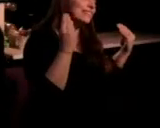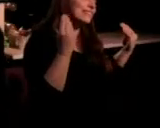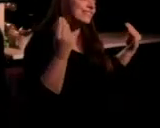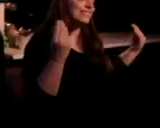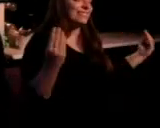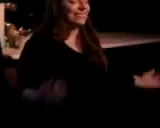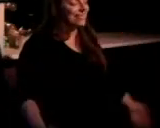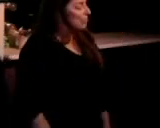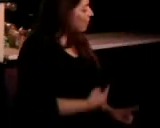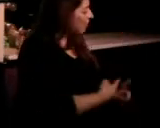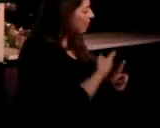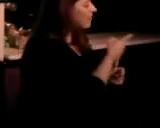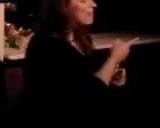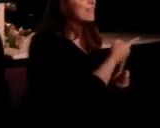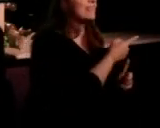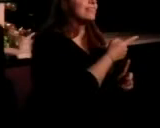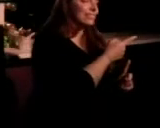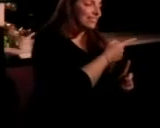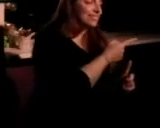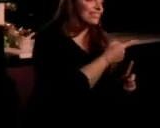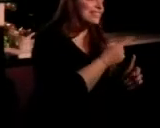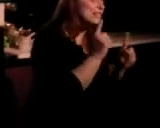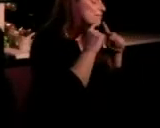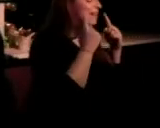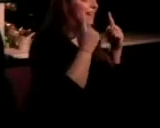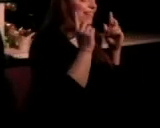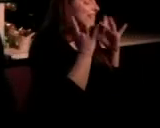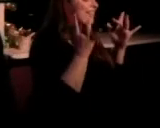smiles. It's when he